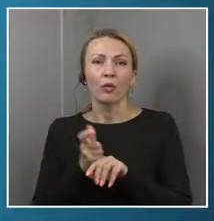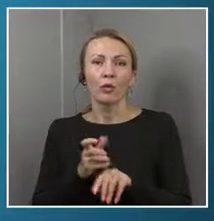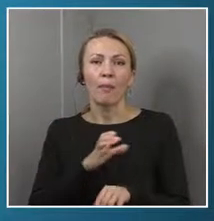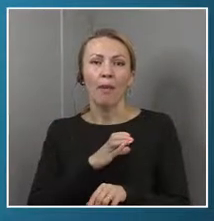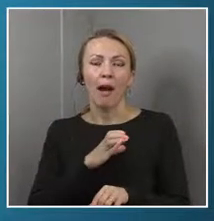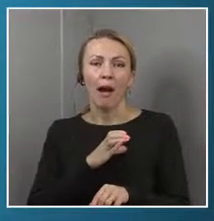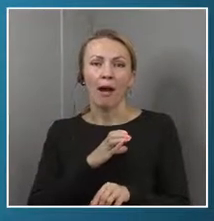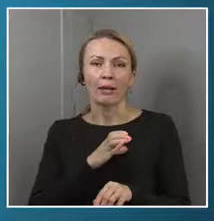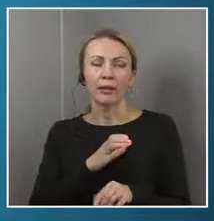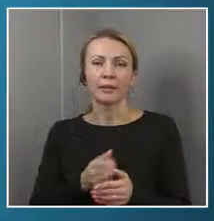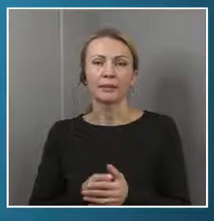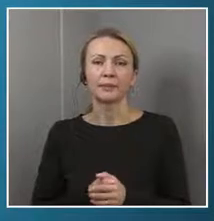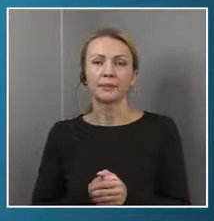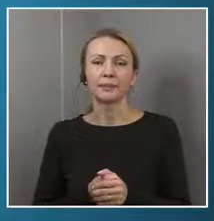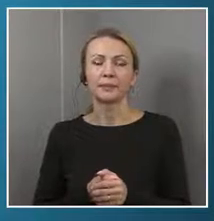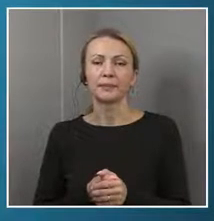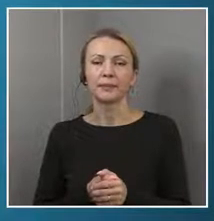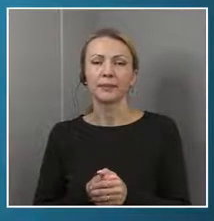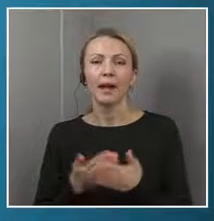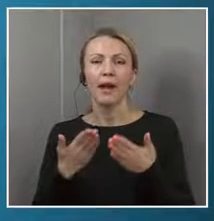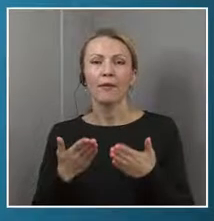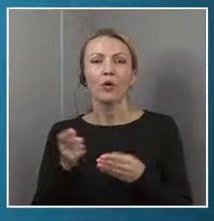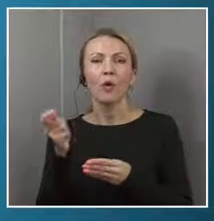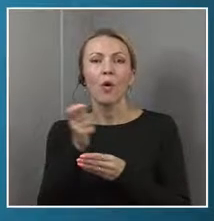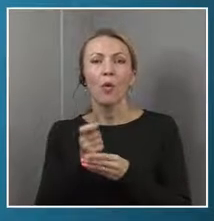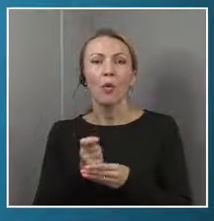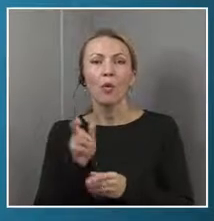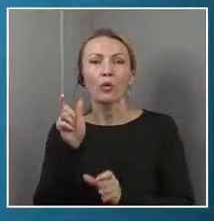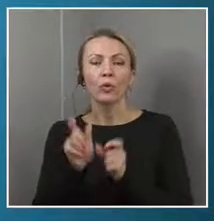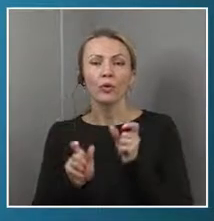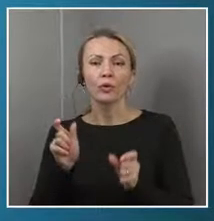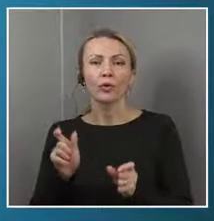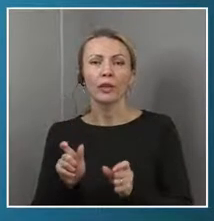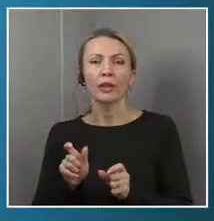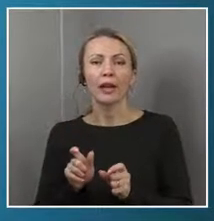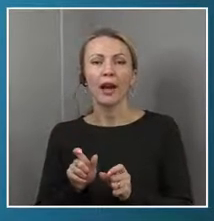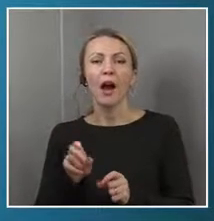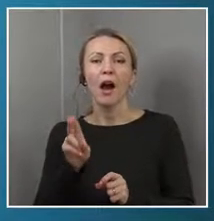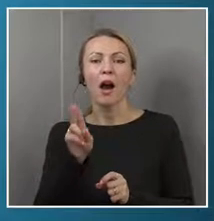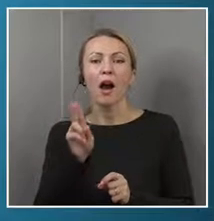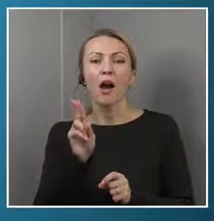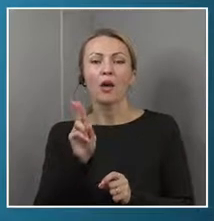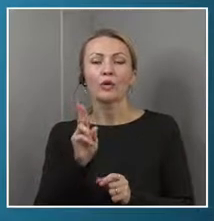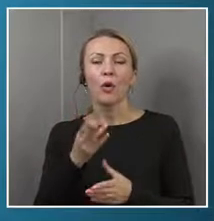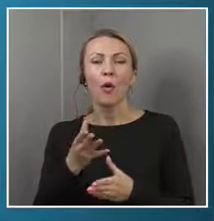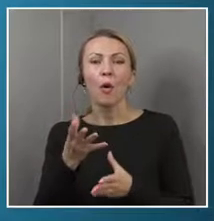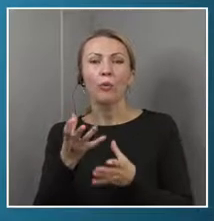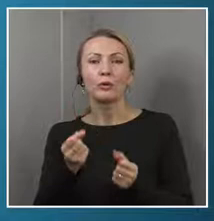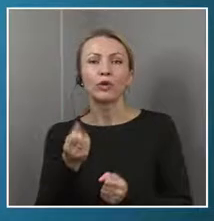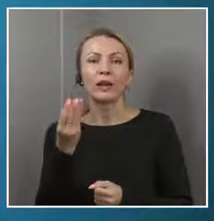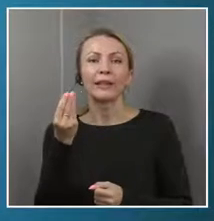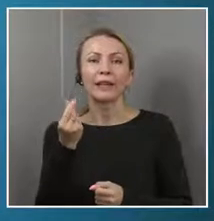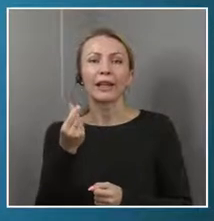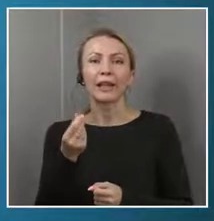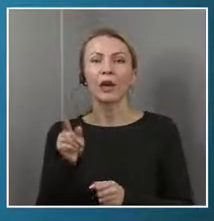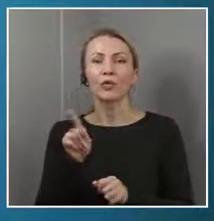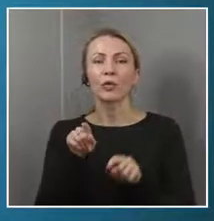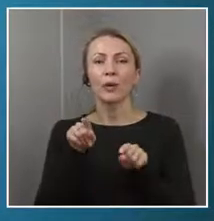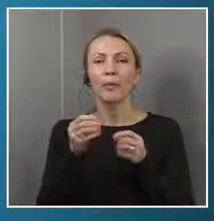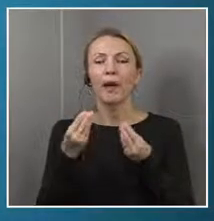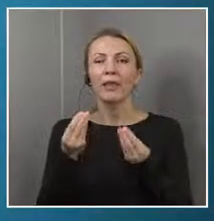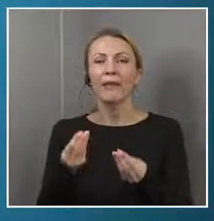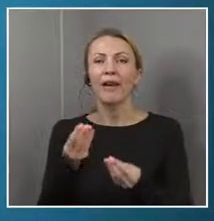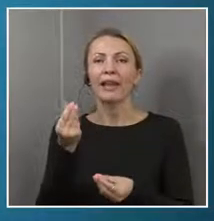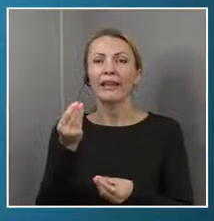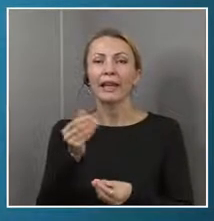Well, and here they are, so many of them on the 25th anniversary of that gallery. But so did the Gonzaga